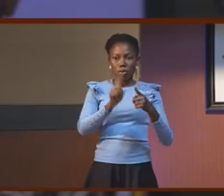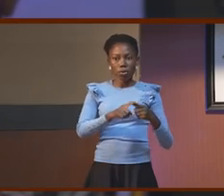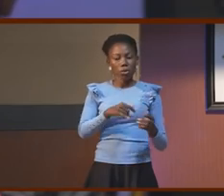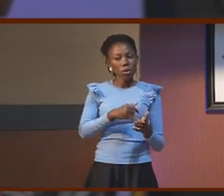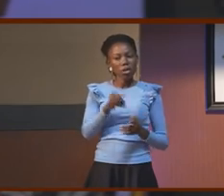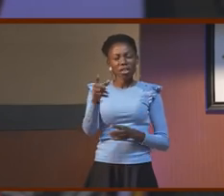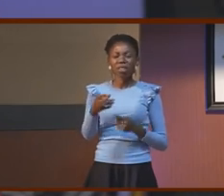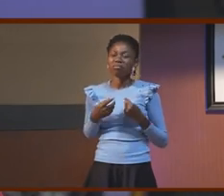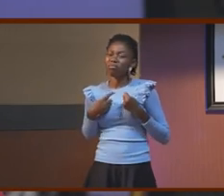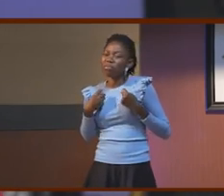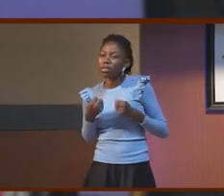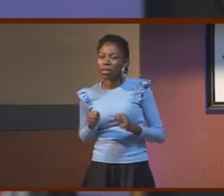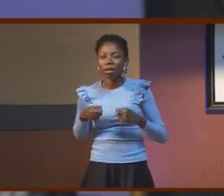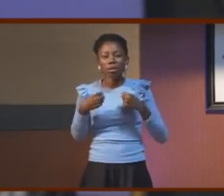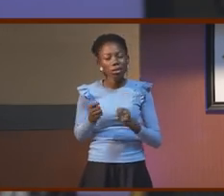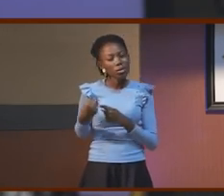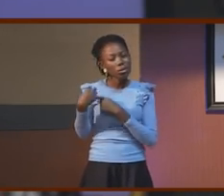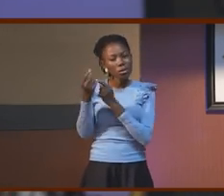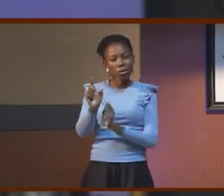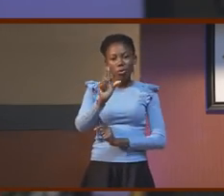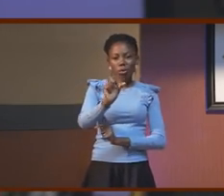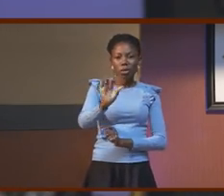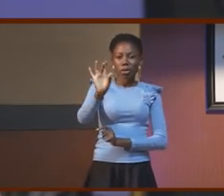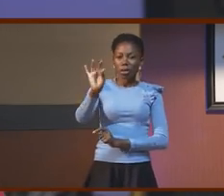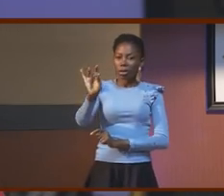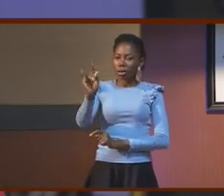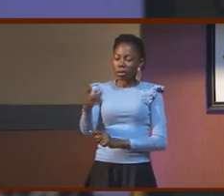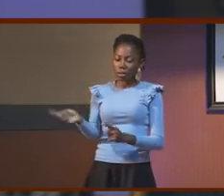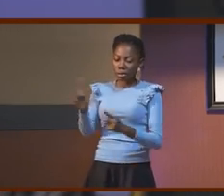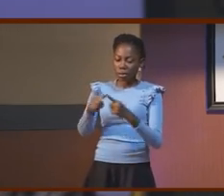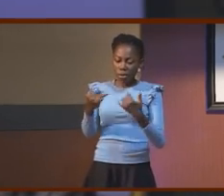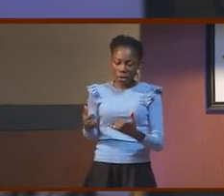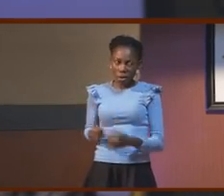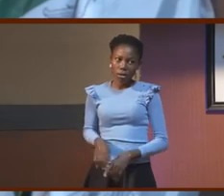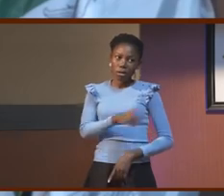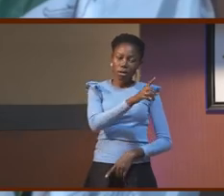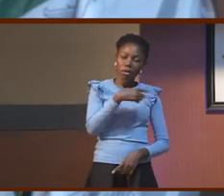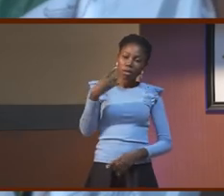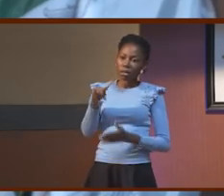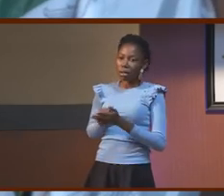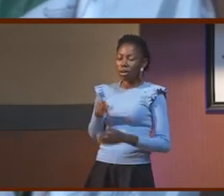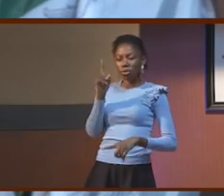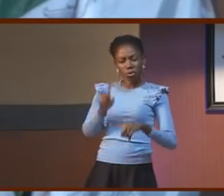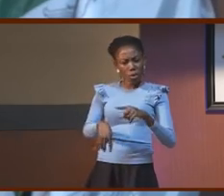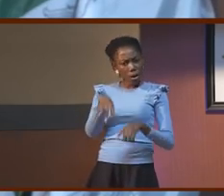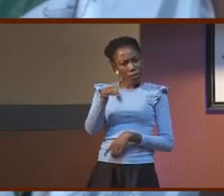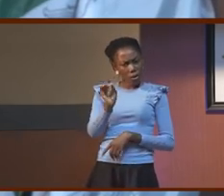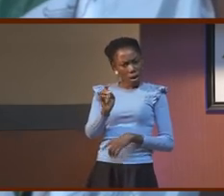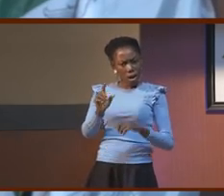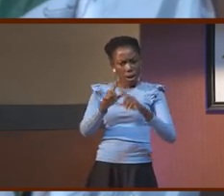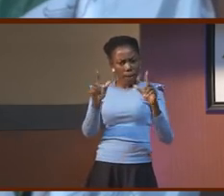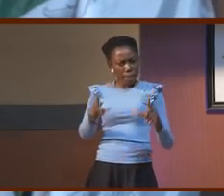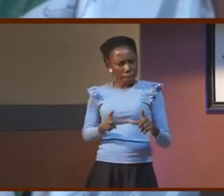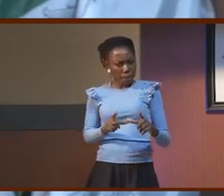I've been trying since 2018, I've been trying his... So if you that know him very well cannot locate him,